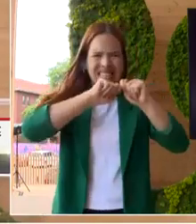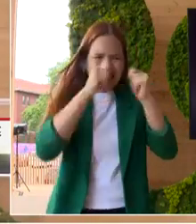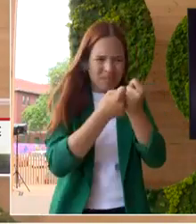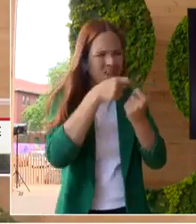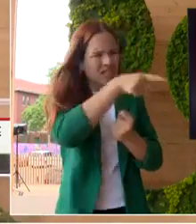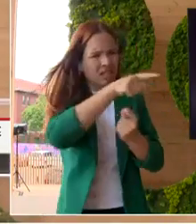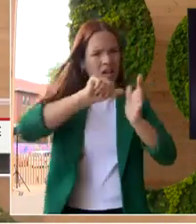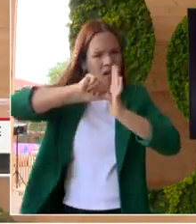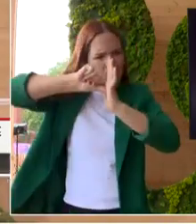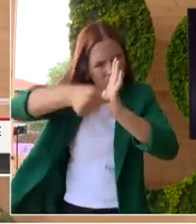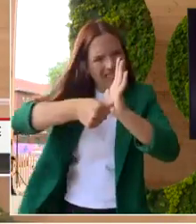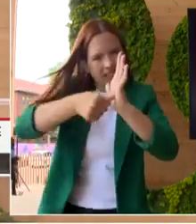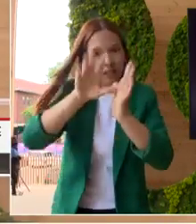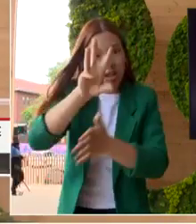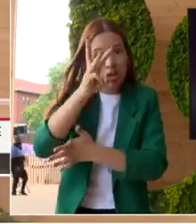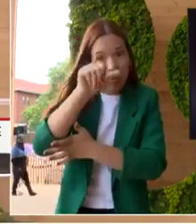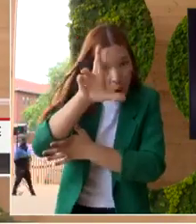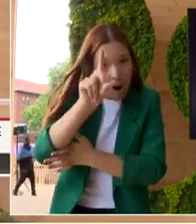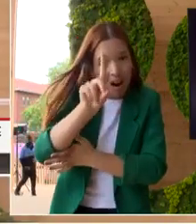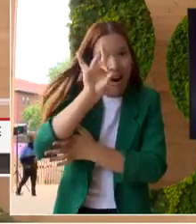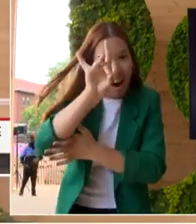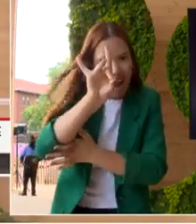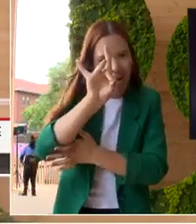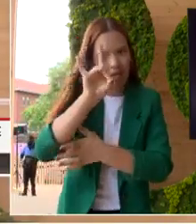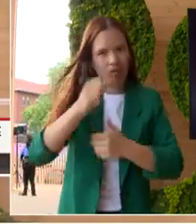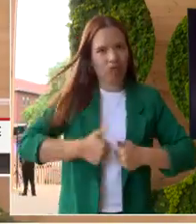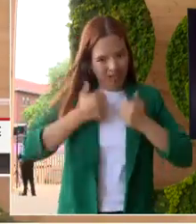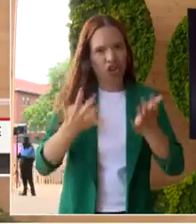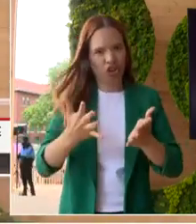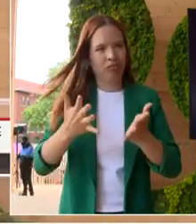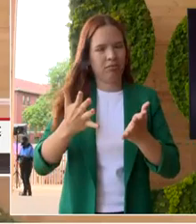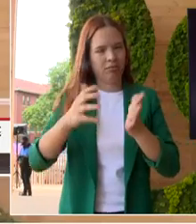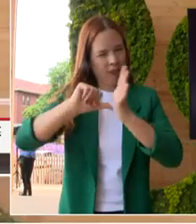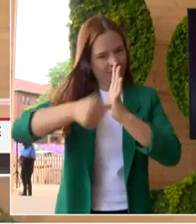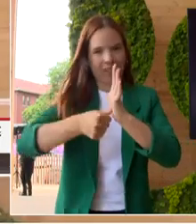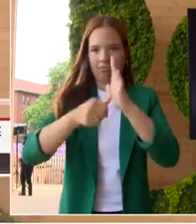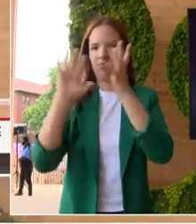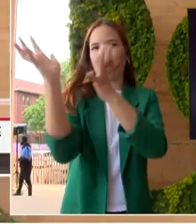residents. So please give a hand to Ward 8 residents.